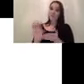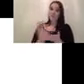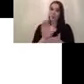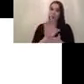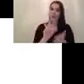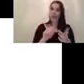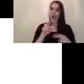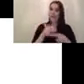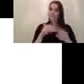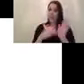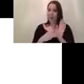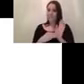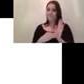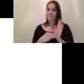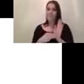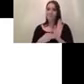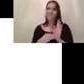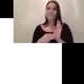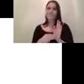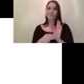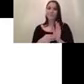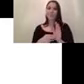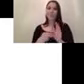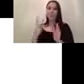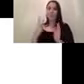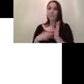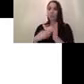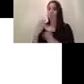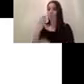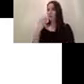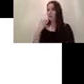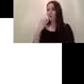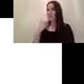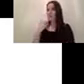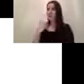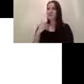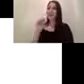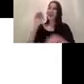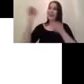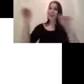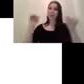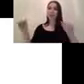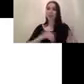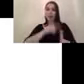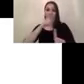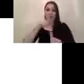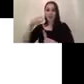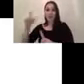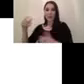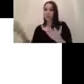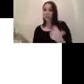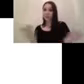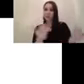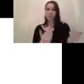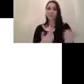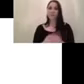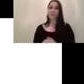For the previous 2 months, we try to get external customers on board.